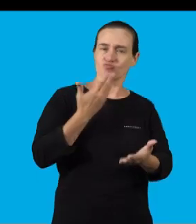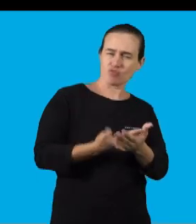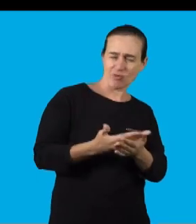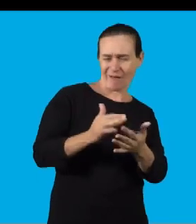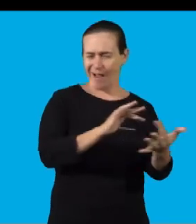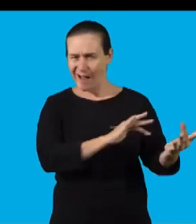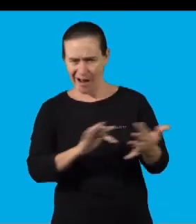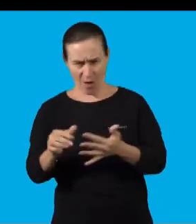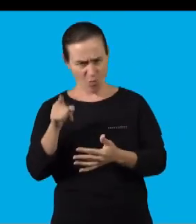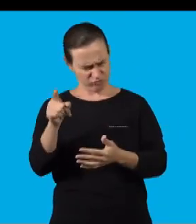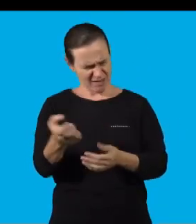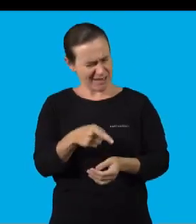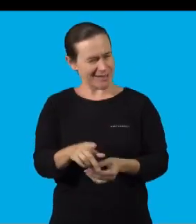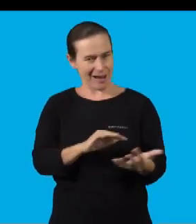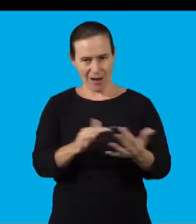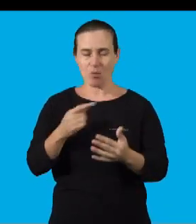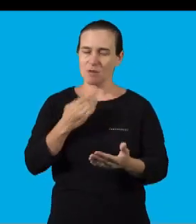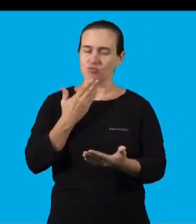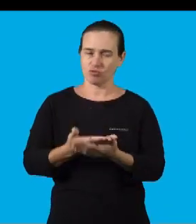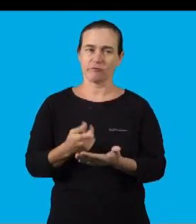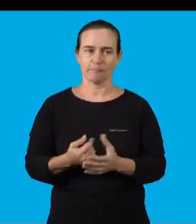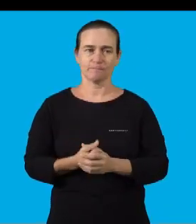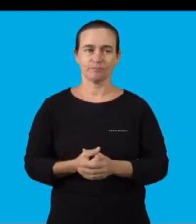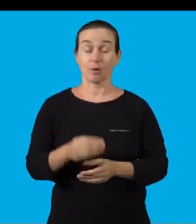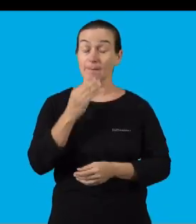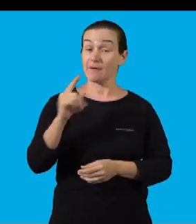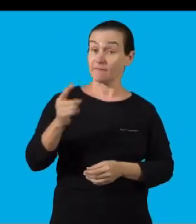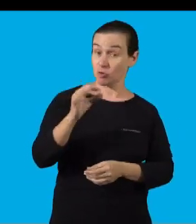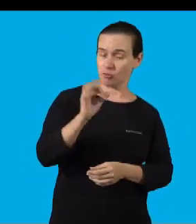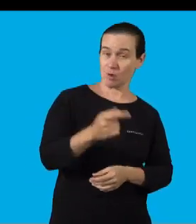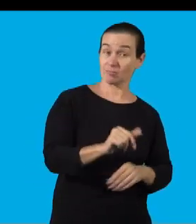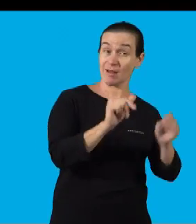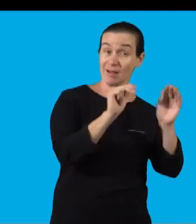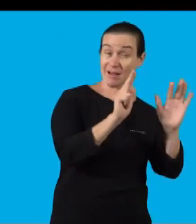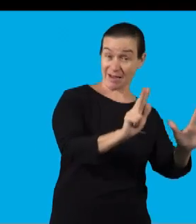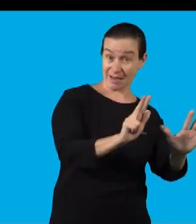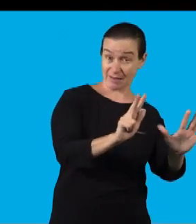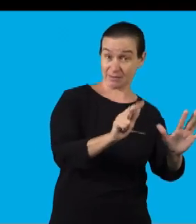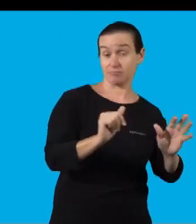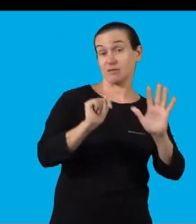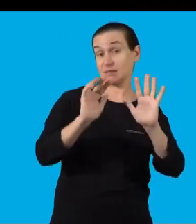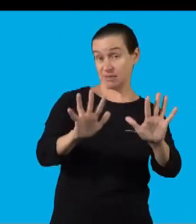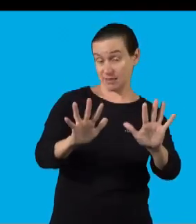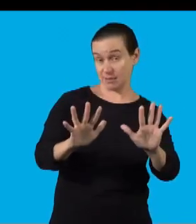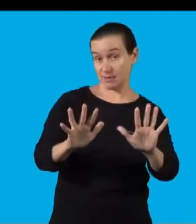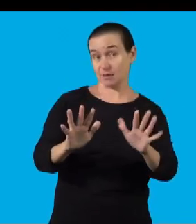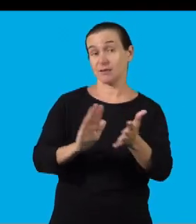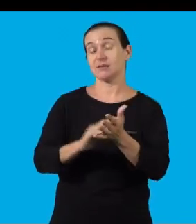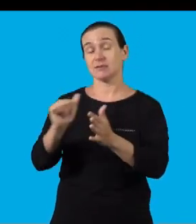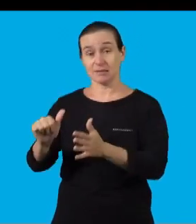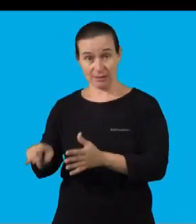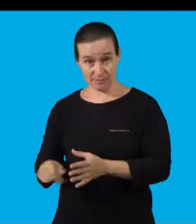show how they obtained that general term. So we already know that the first three terms of our sequence is